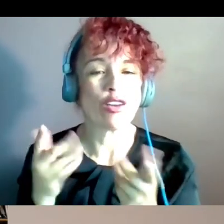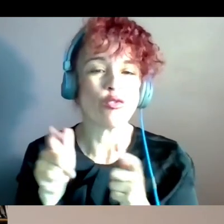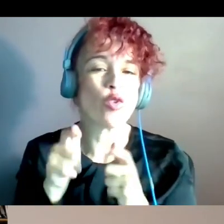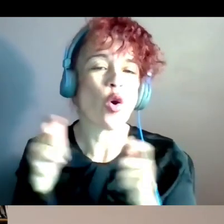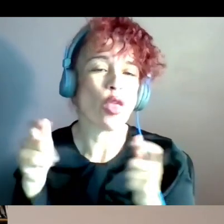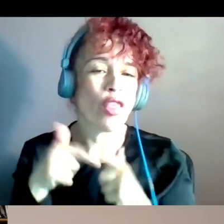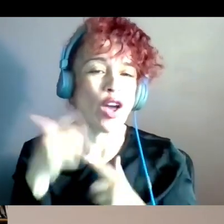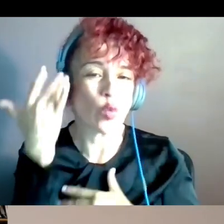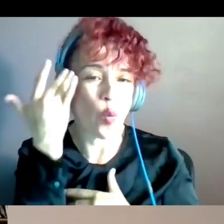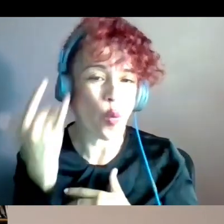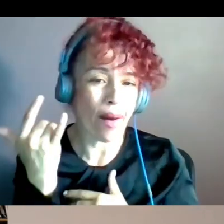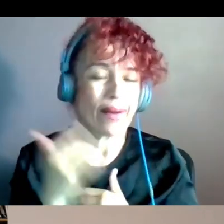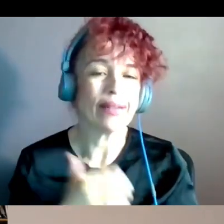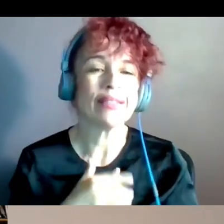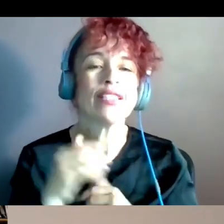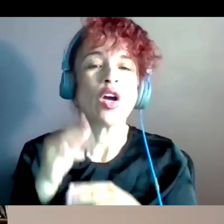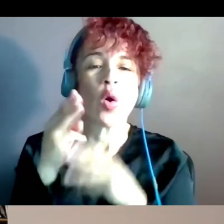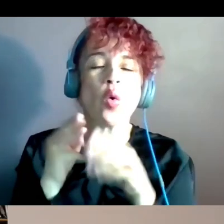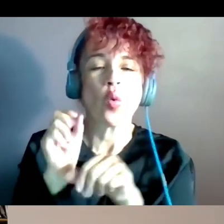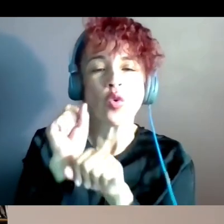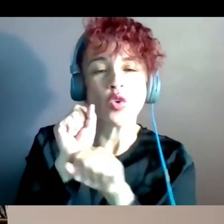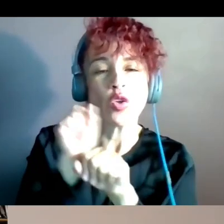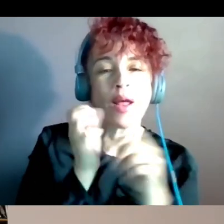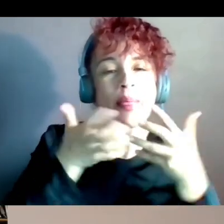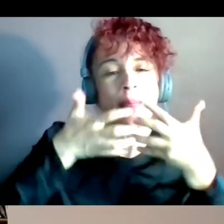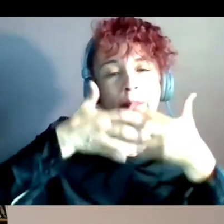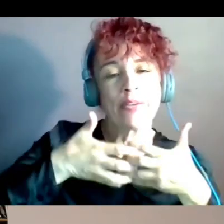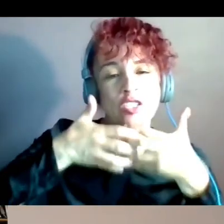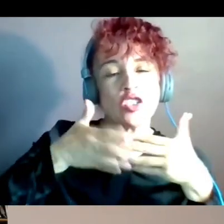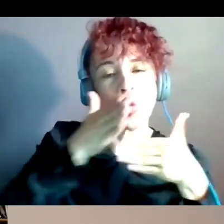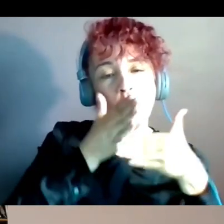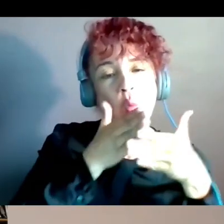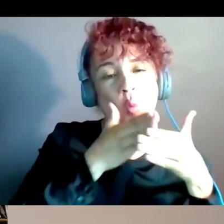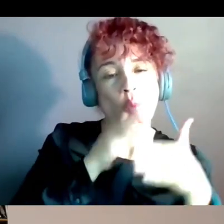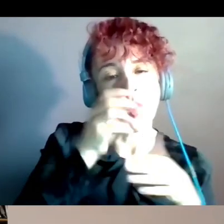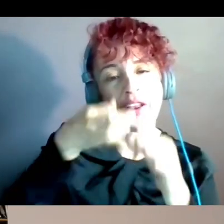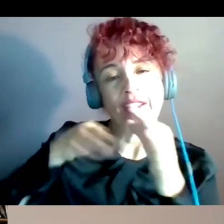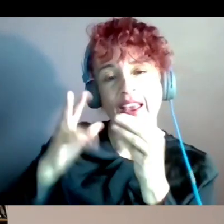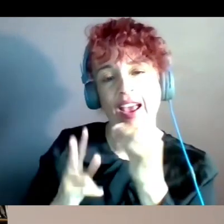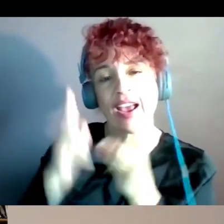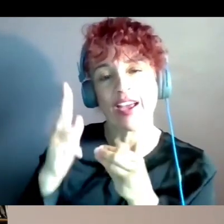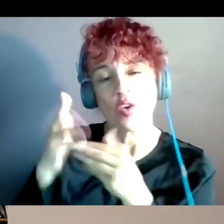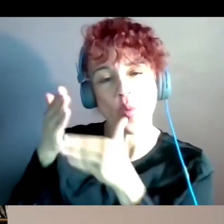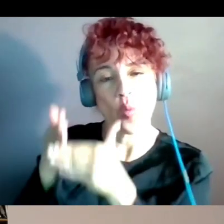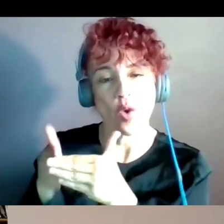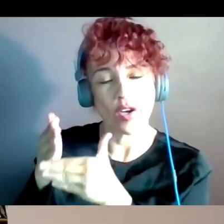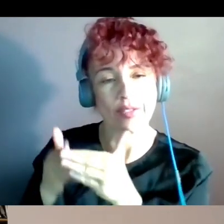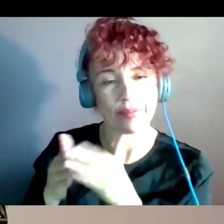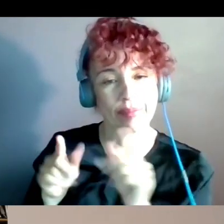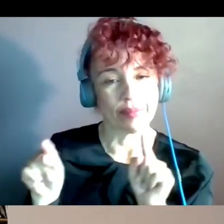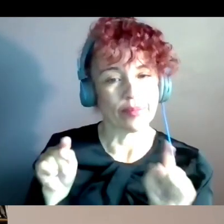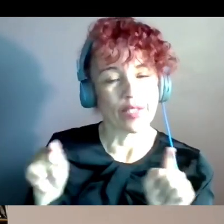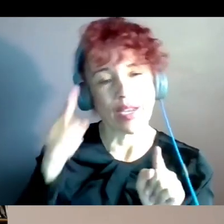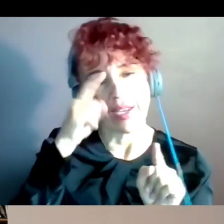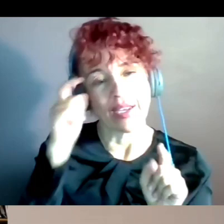that's why woodworking has developed to machine wood Mhm. rather than cut wood, because